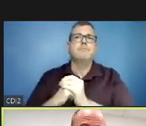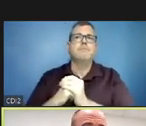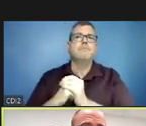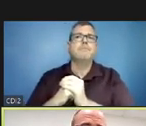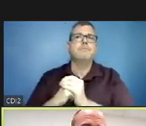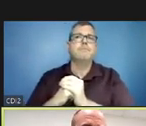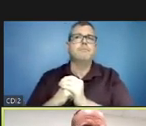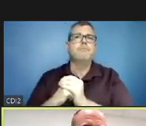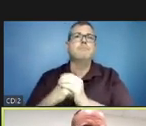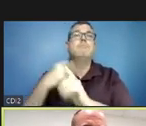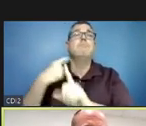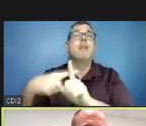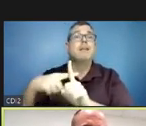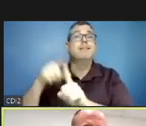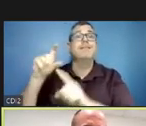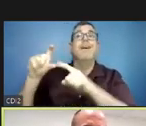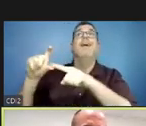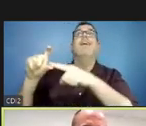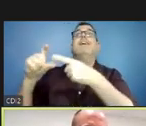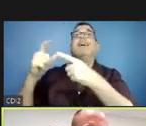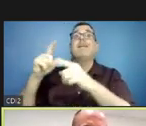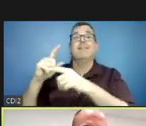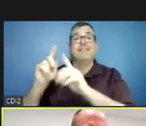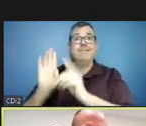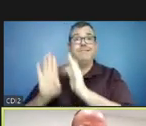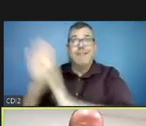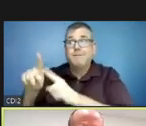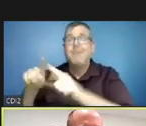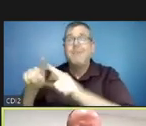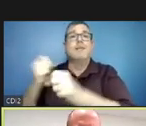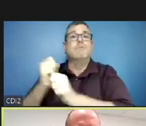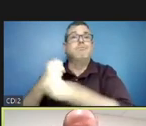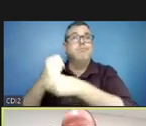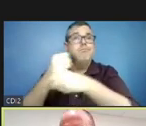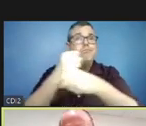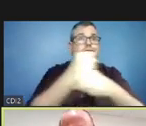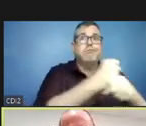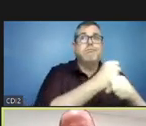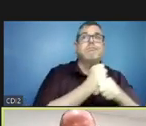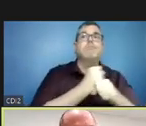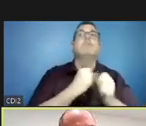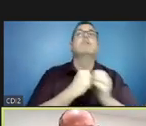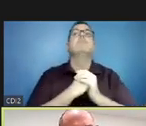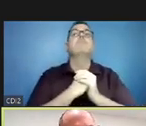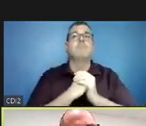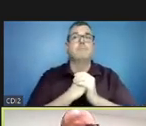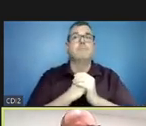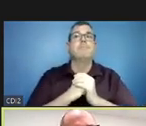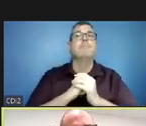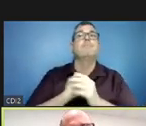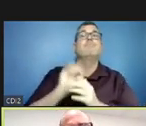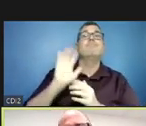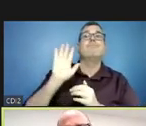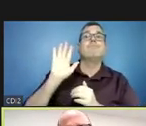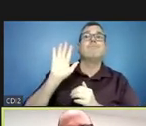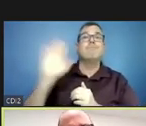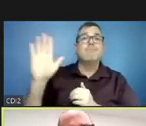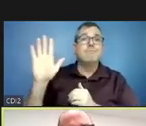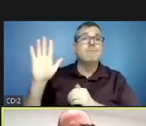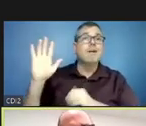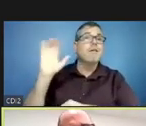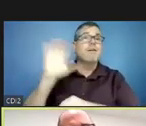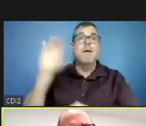The good news is the clinical trials were very sound. I mean, when it comes to vaccine trials, there's a very defined